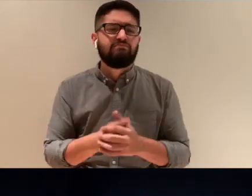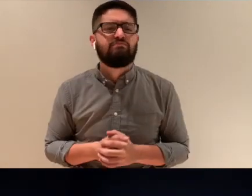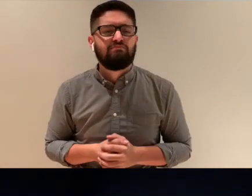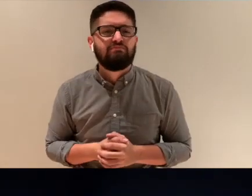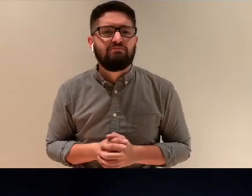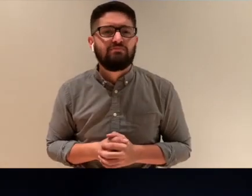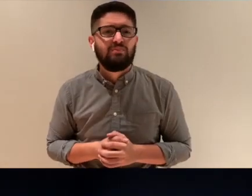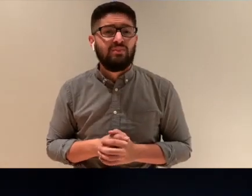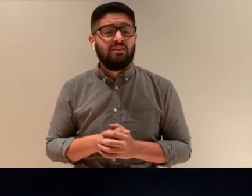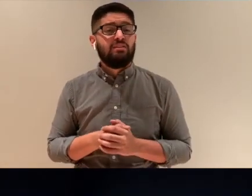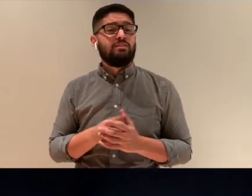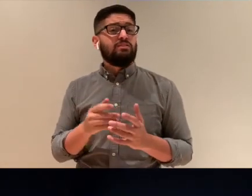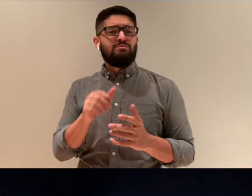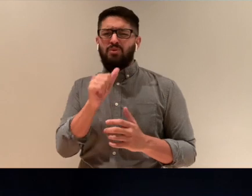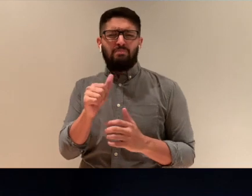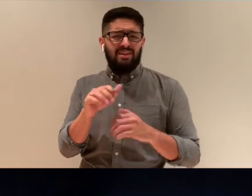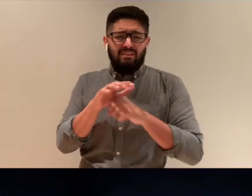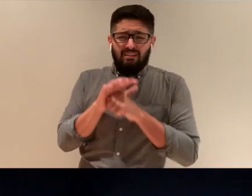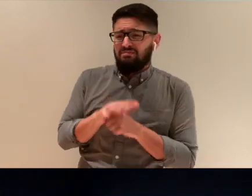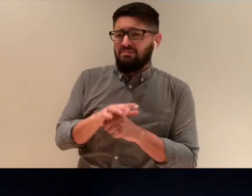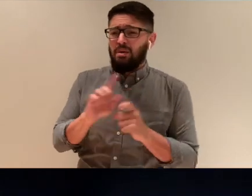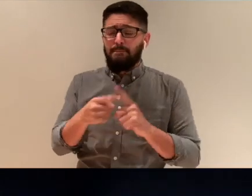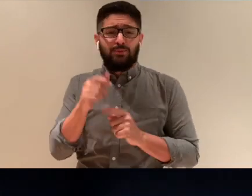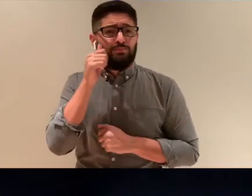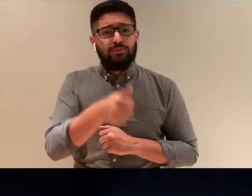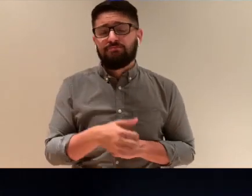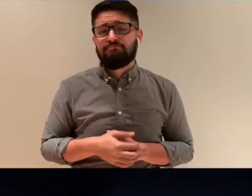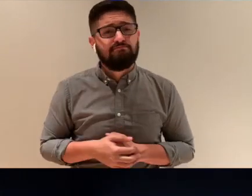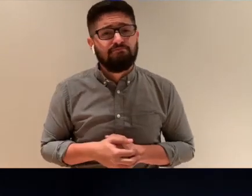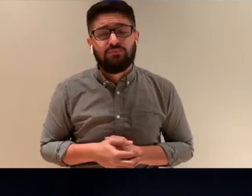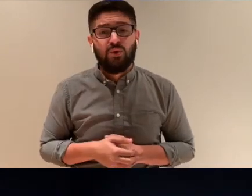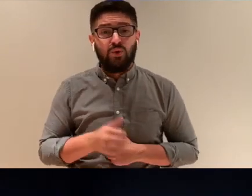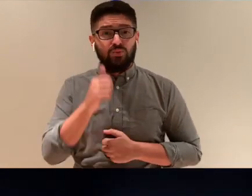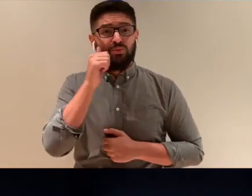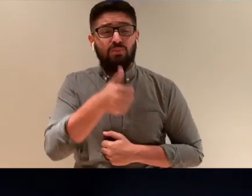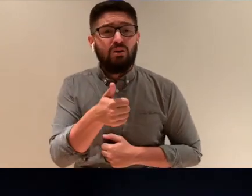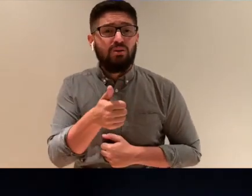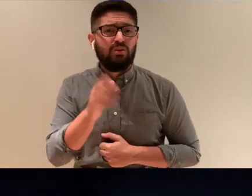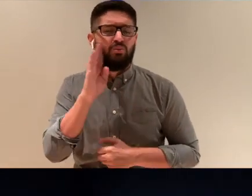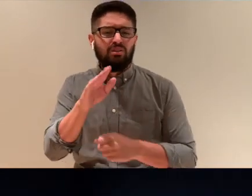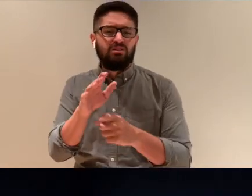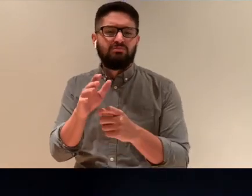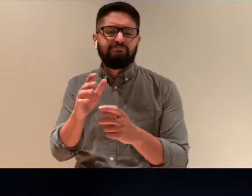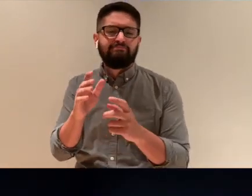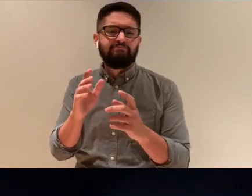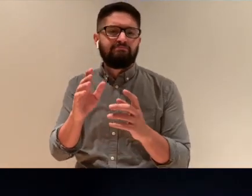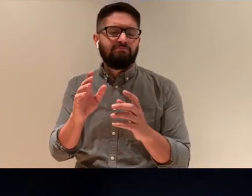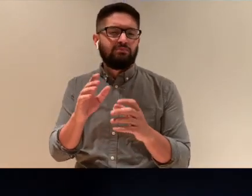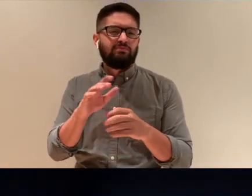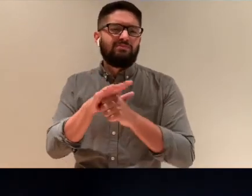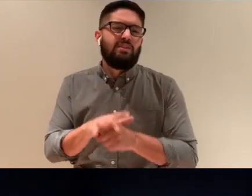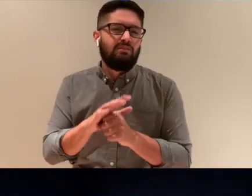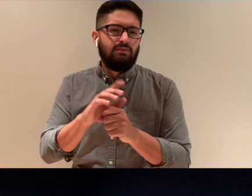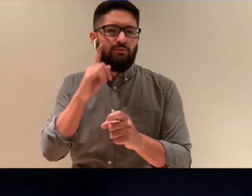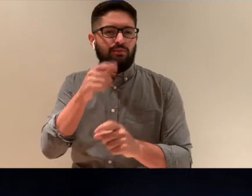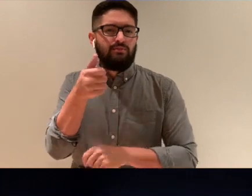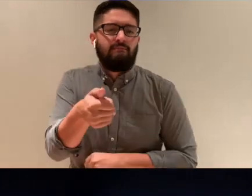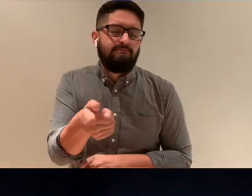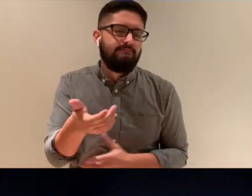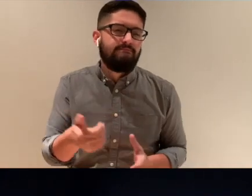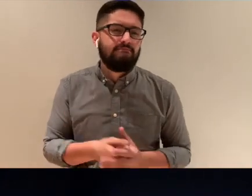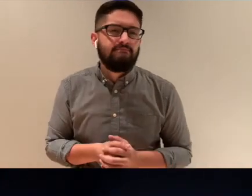you. Therefore, do not be anxious about tomorrow, for tomorrow will be anxious for